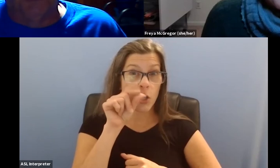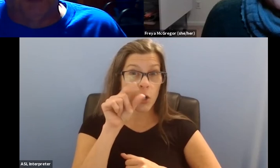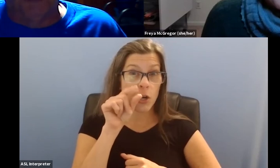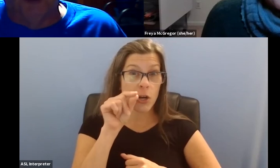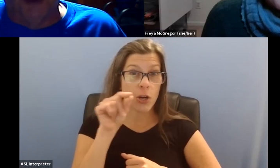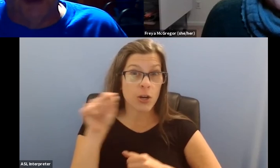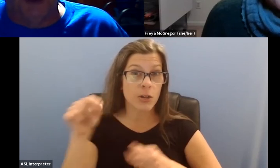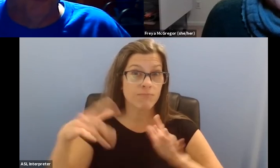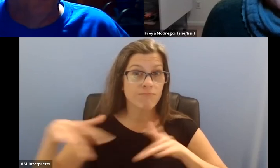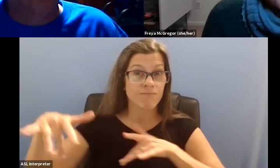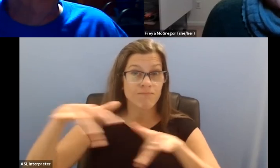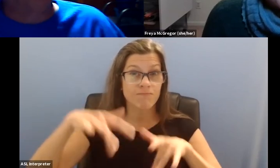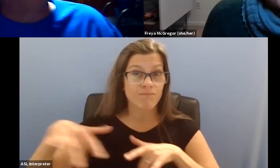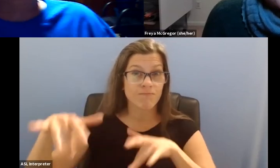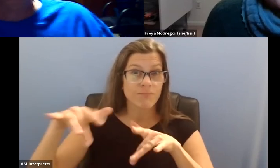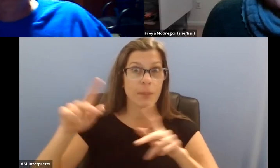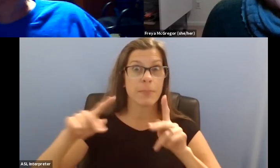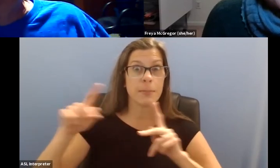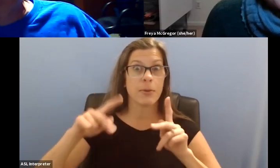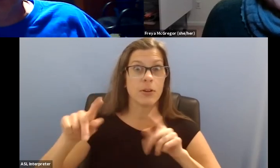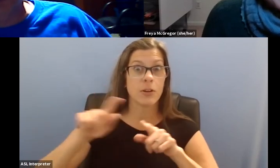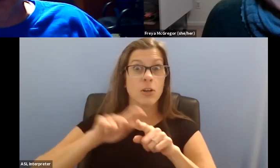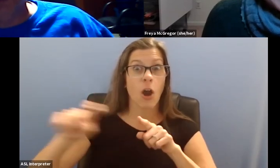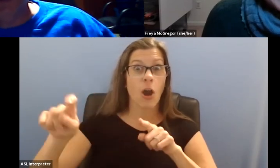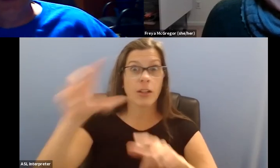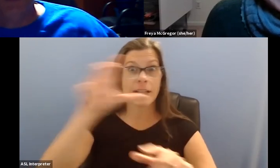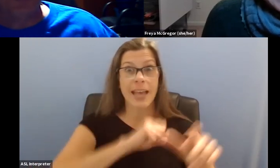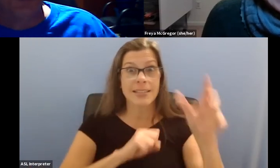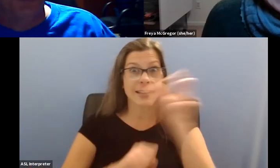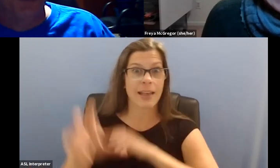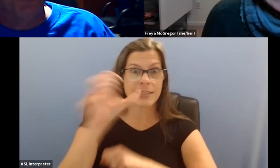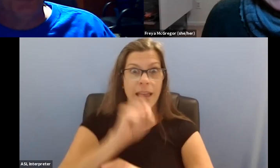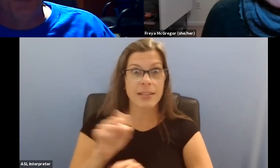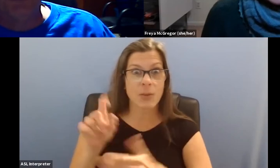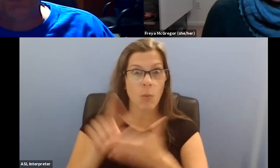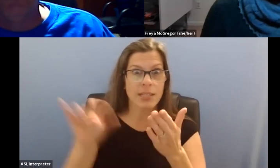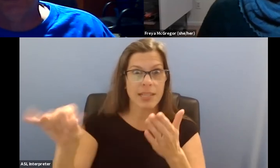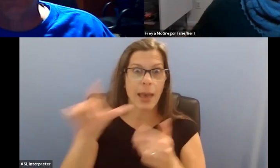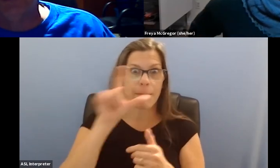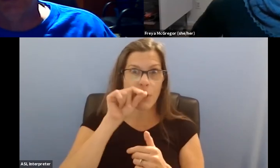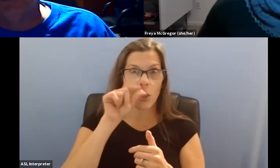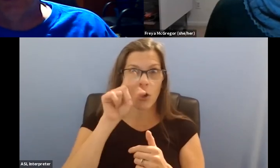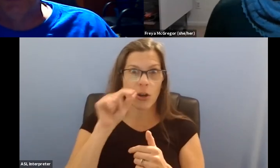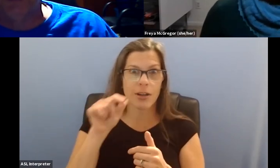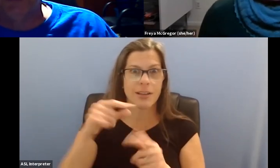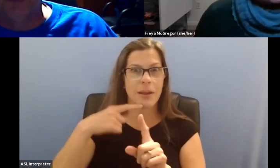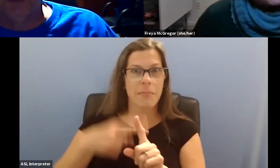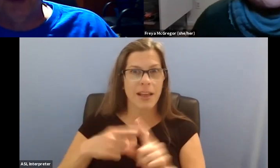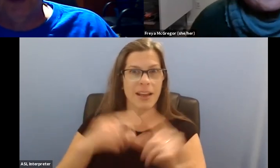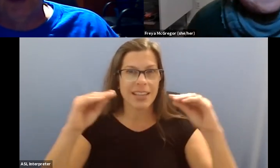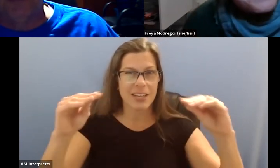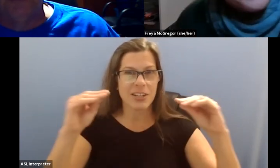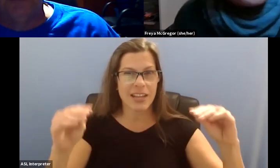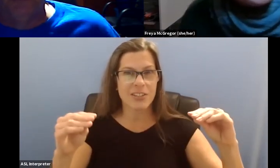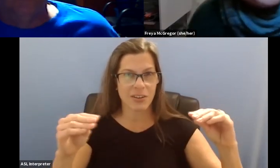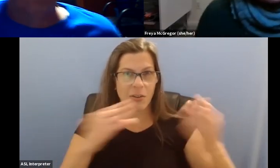and guess what it, what it is. And boy, do they get some wild guesses sometimes, but they also have educational parts to the program